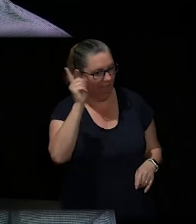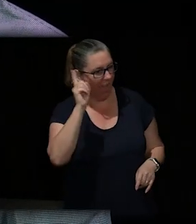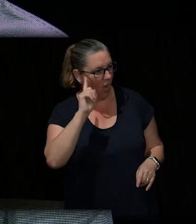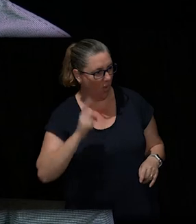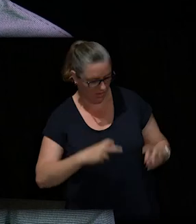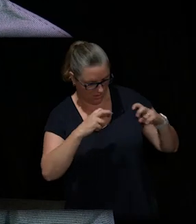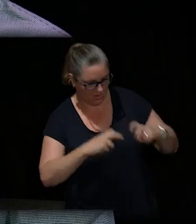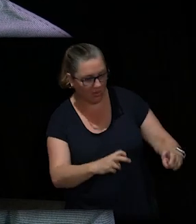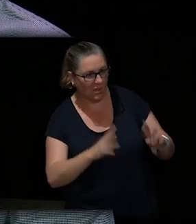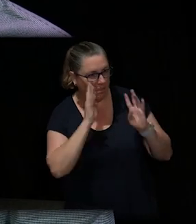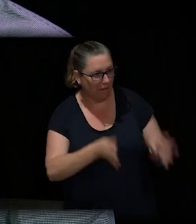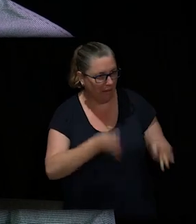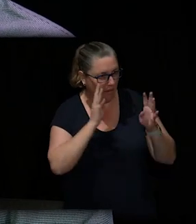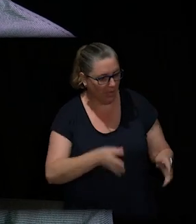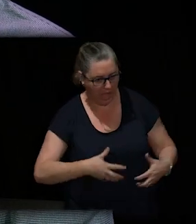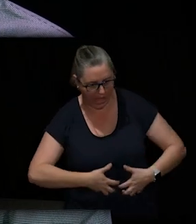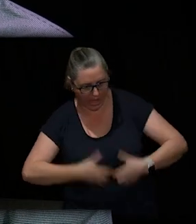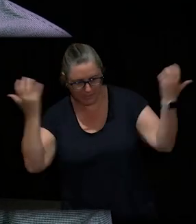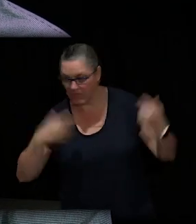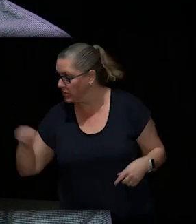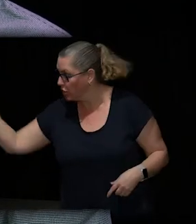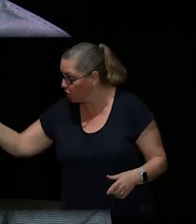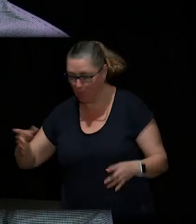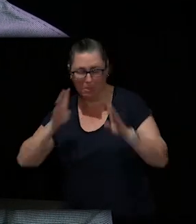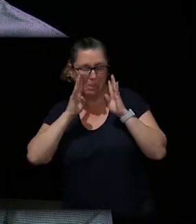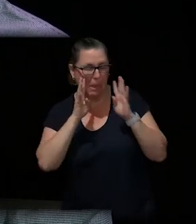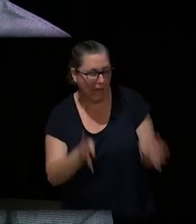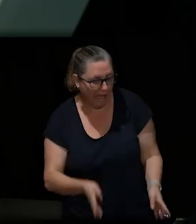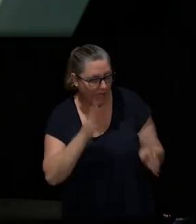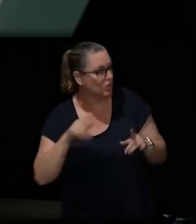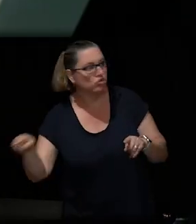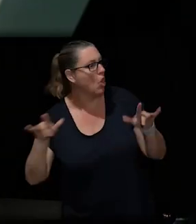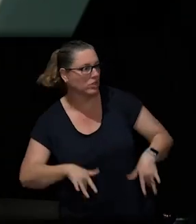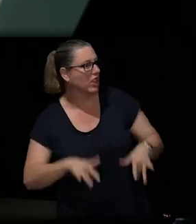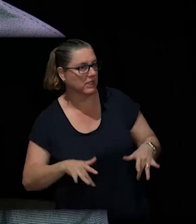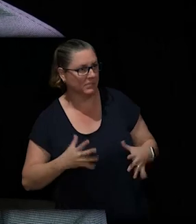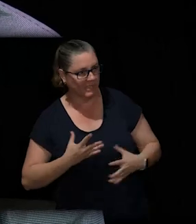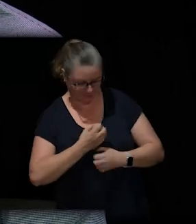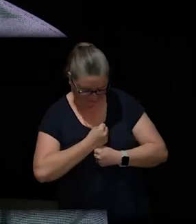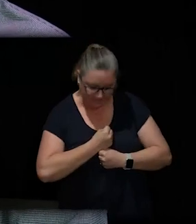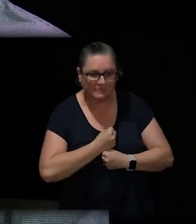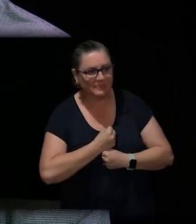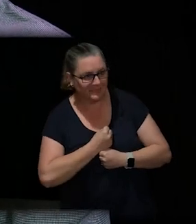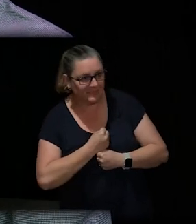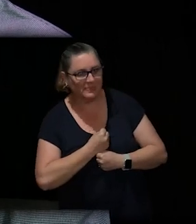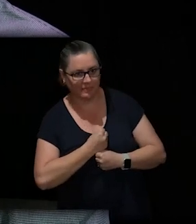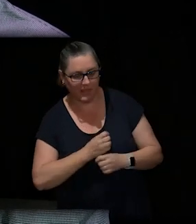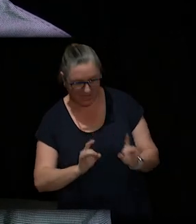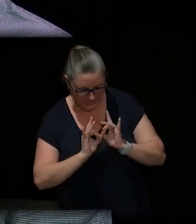are angry. You were bawling. I was not yet. I was holding it together, but I started at the worst possible